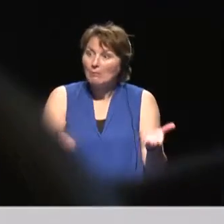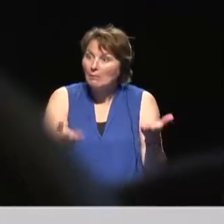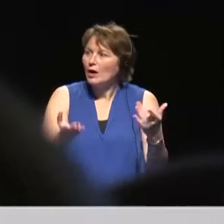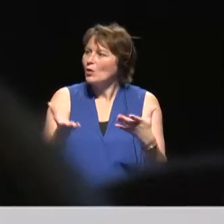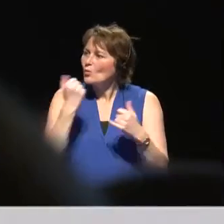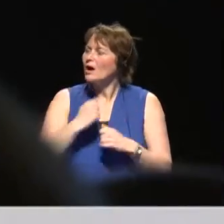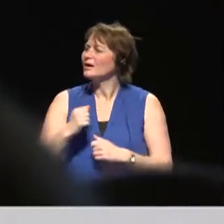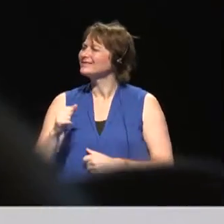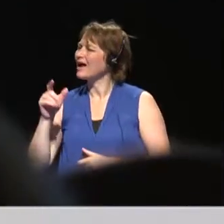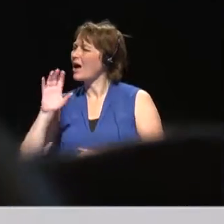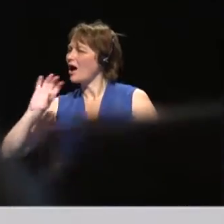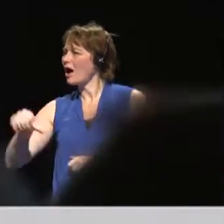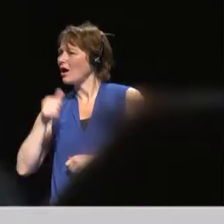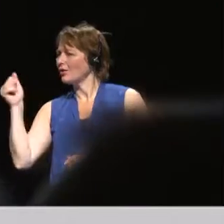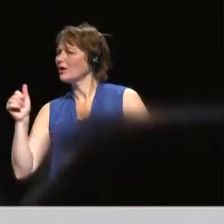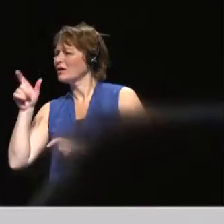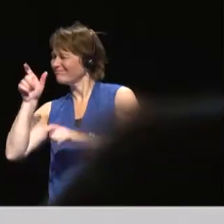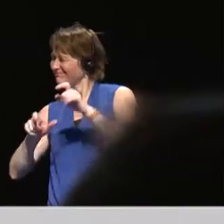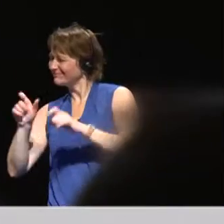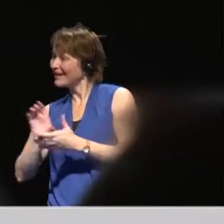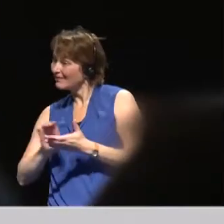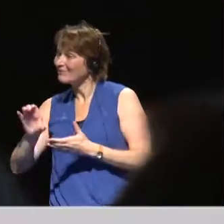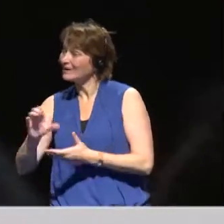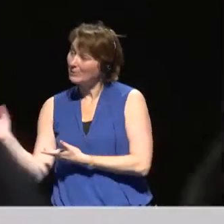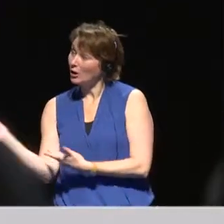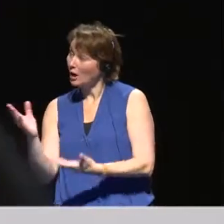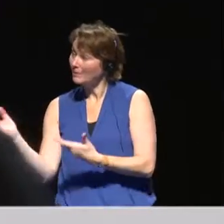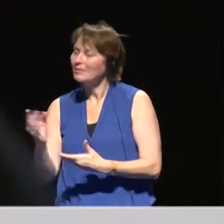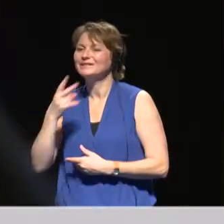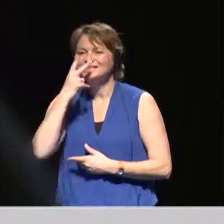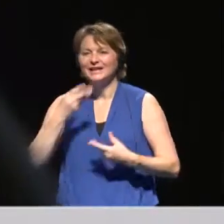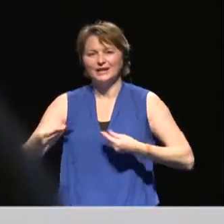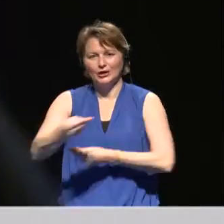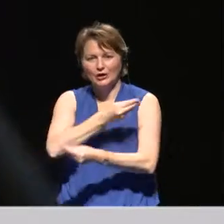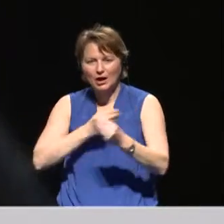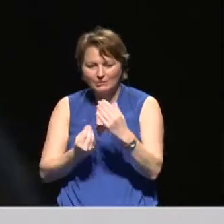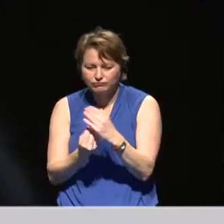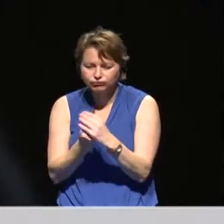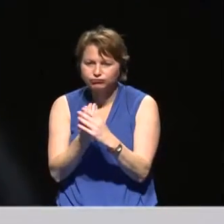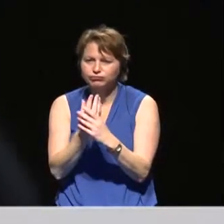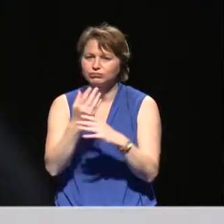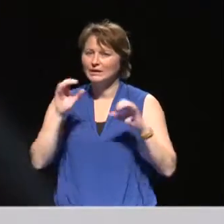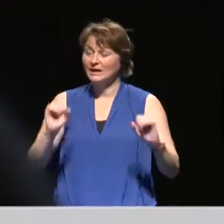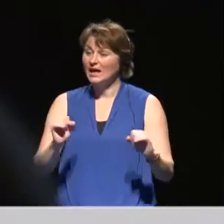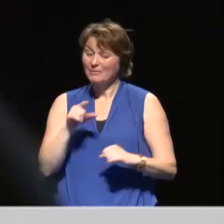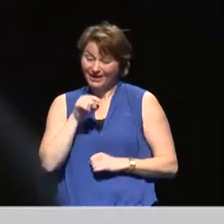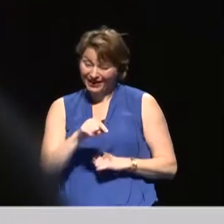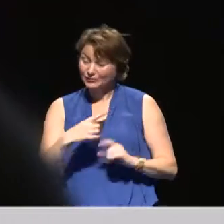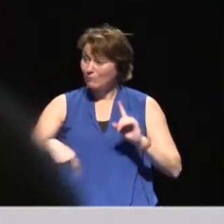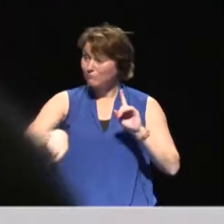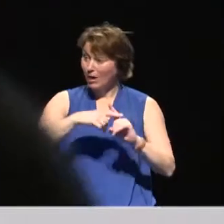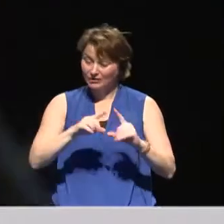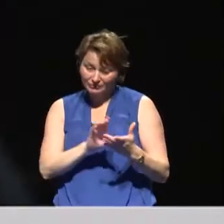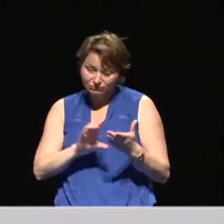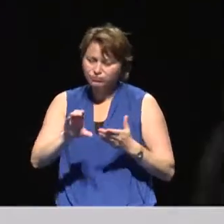attracting investors and fostering economic growth. However, evidence shows that these incentives are not an important driver for